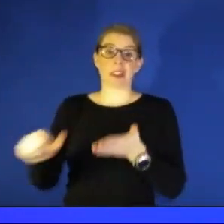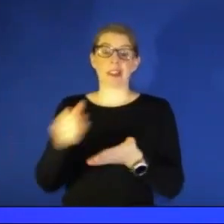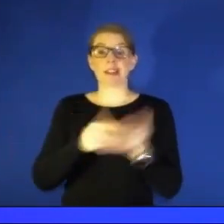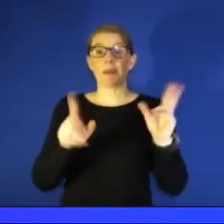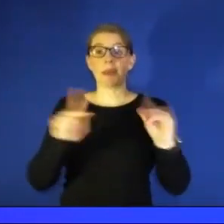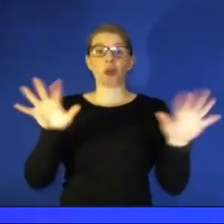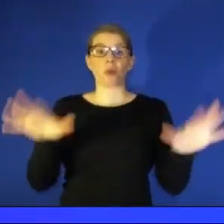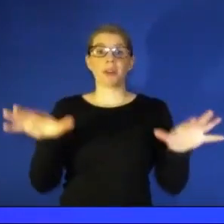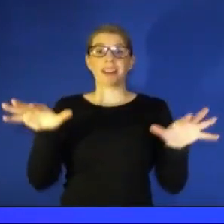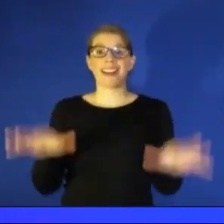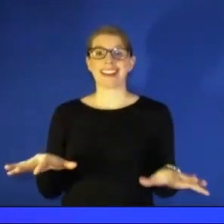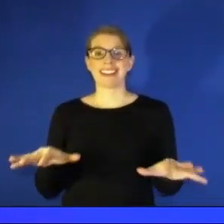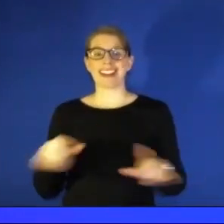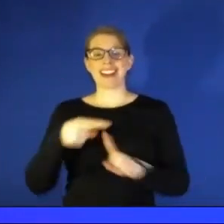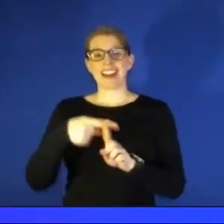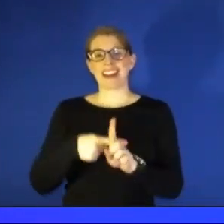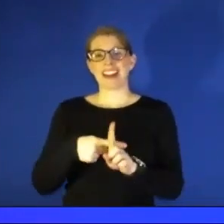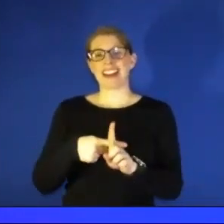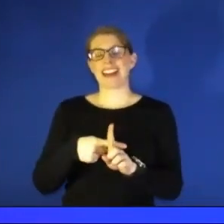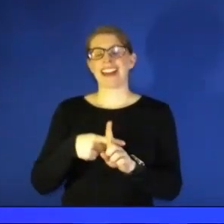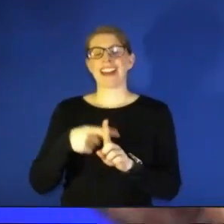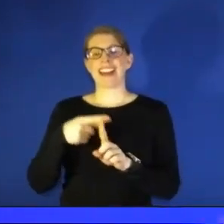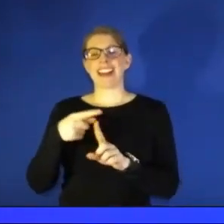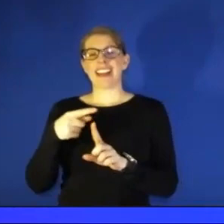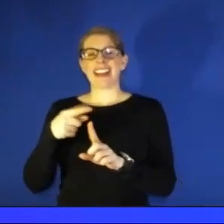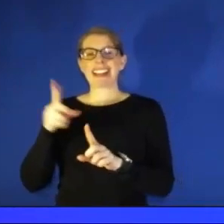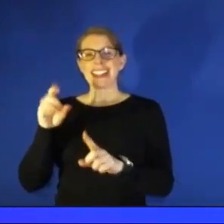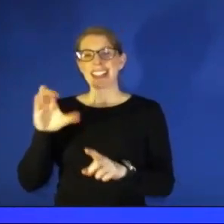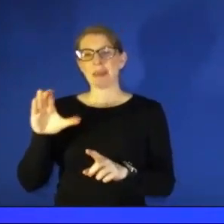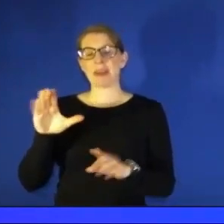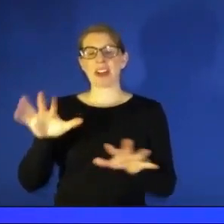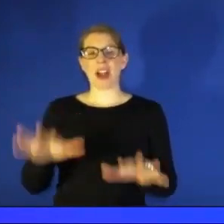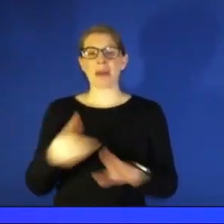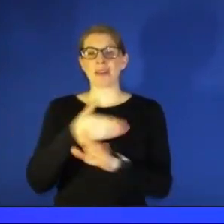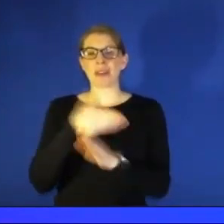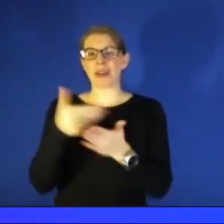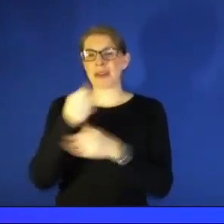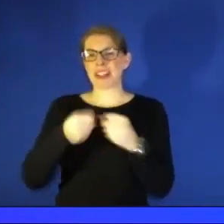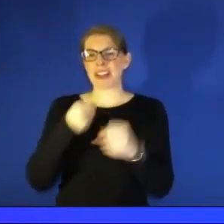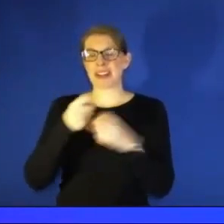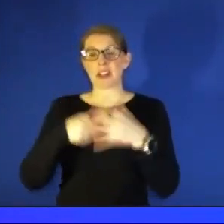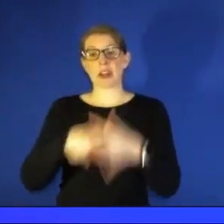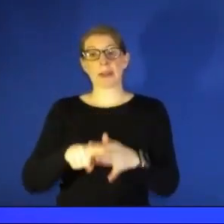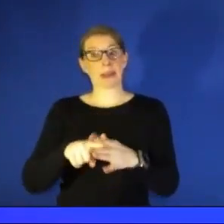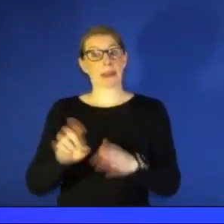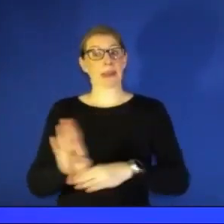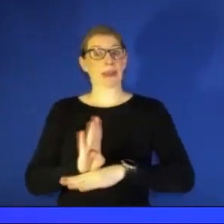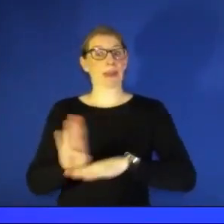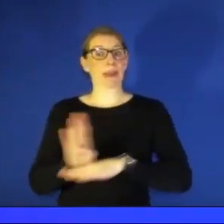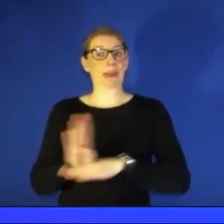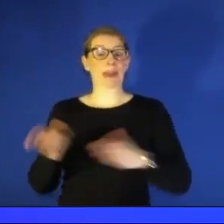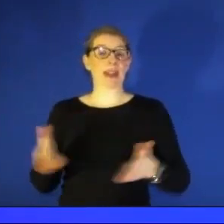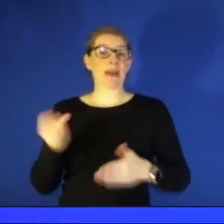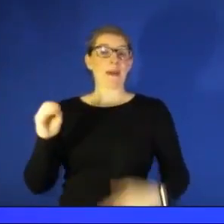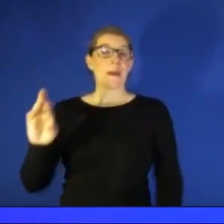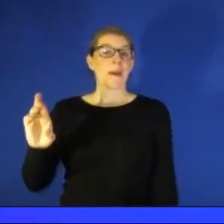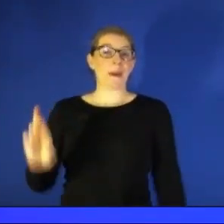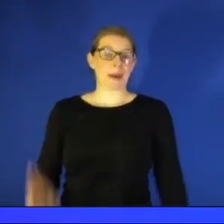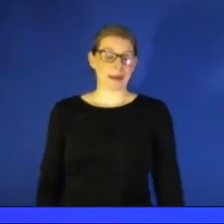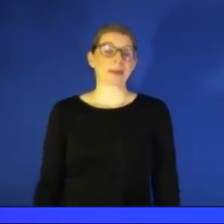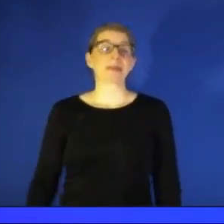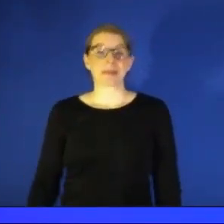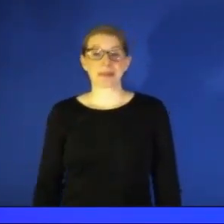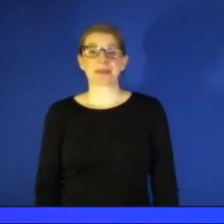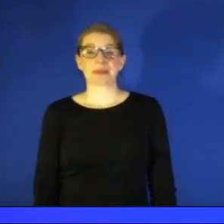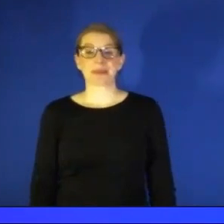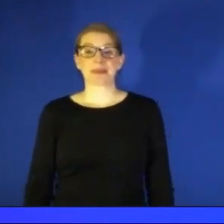that last month of the year and trying to calm before the new year starts, it's very busy in the ORs at that time of year. And